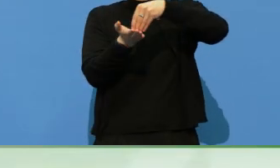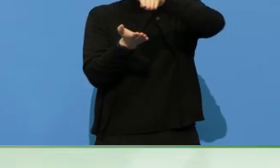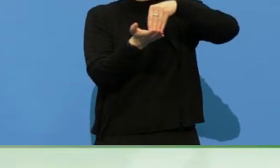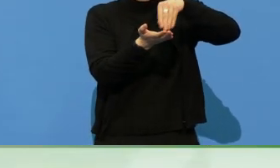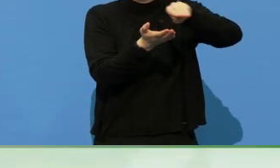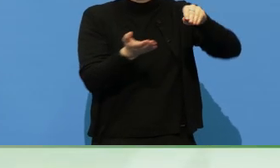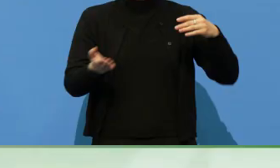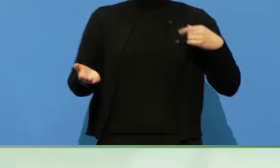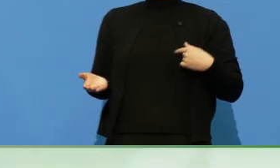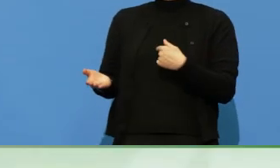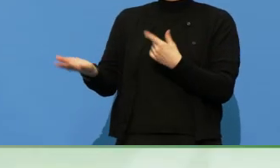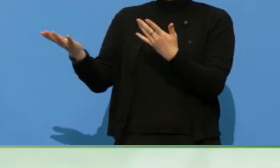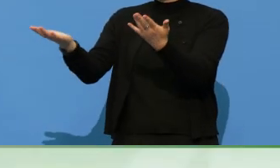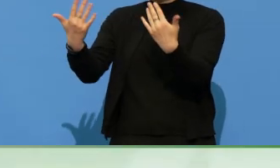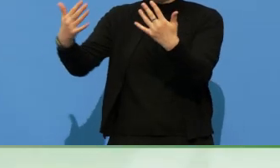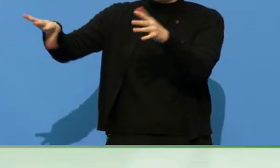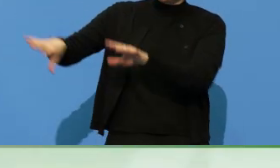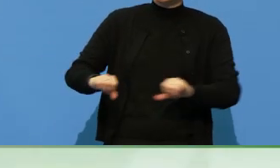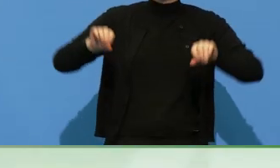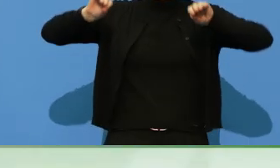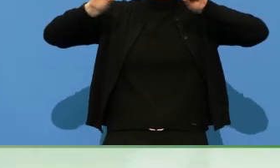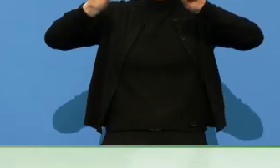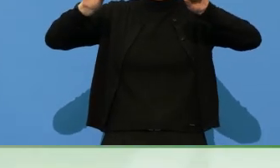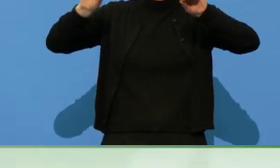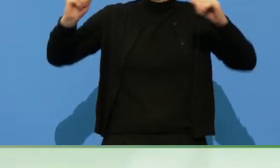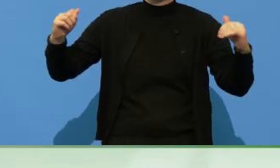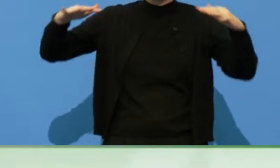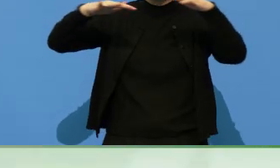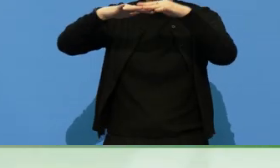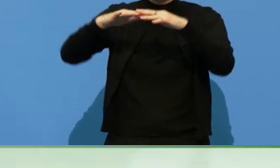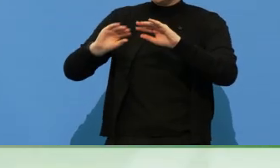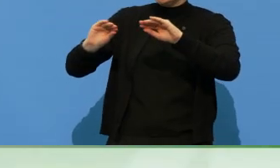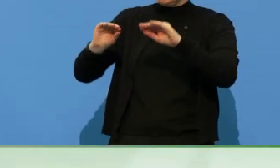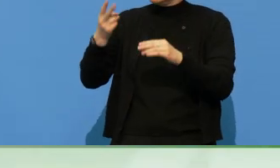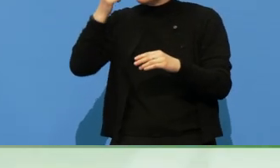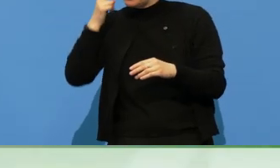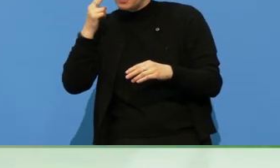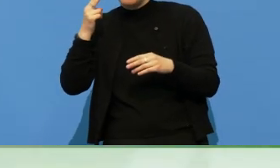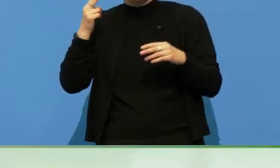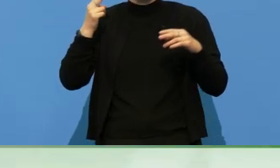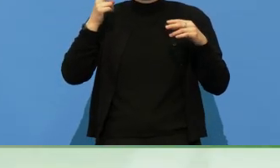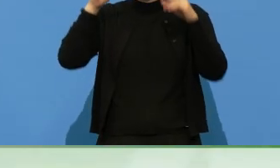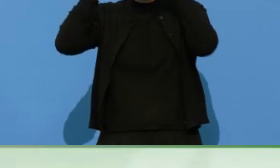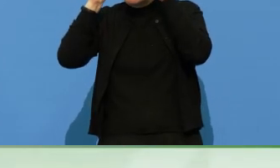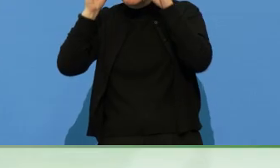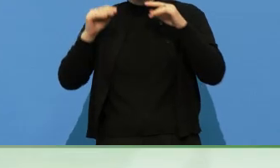the deaf. So concretely, they can understand how they can, by